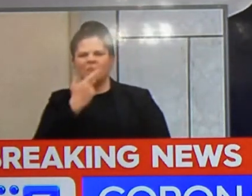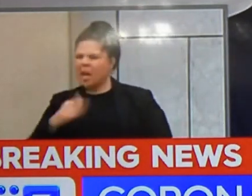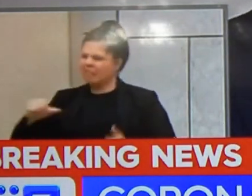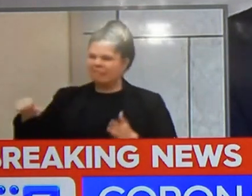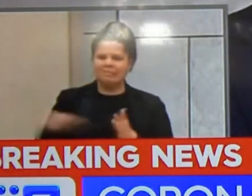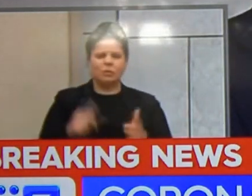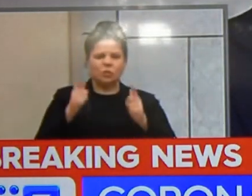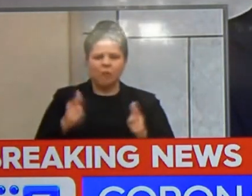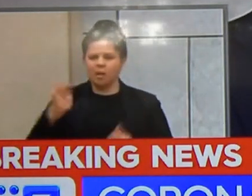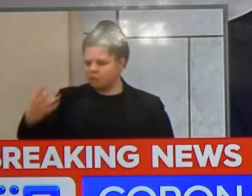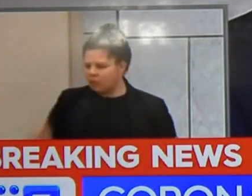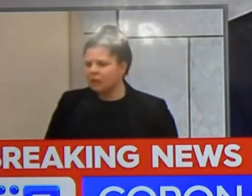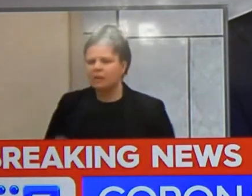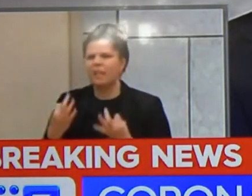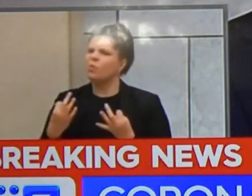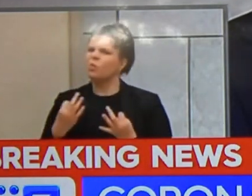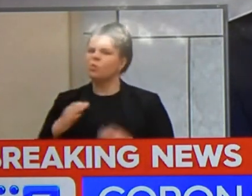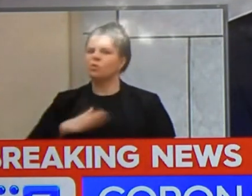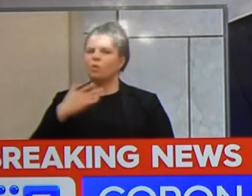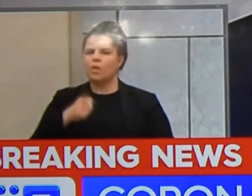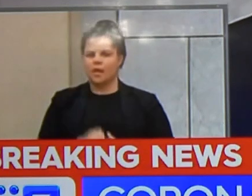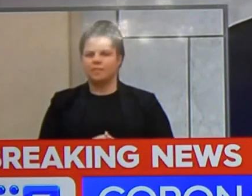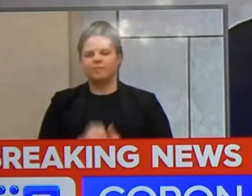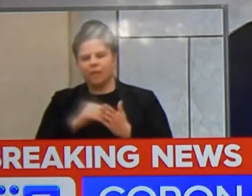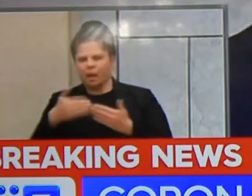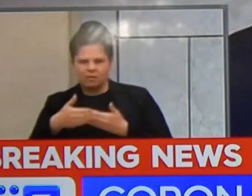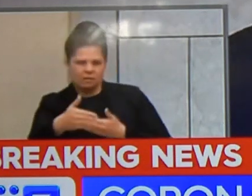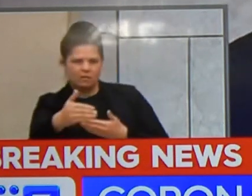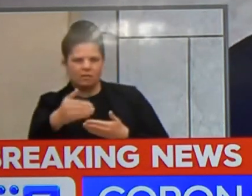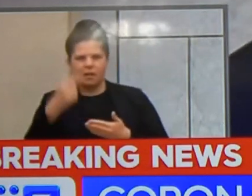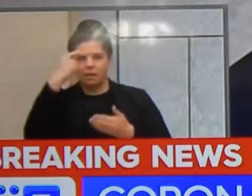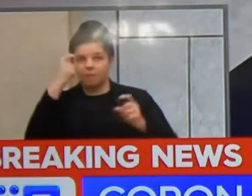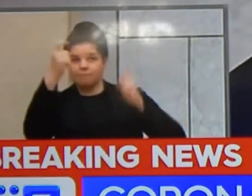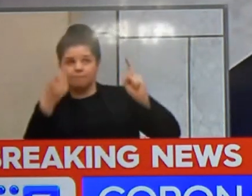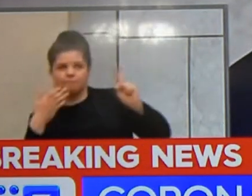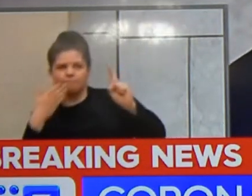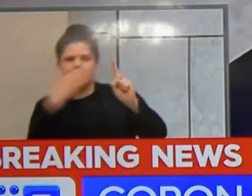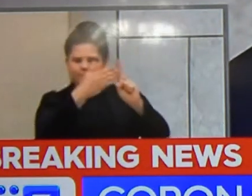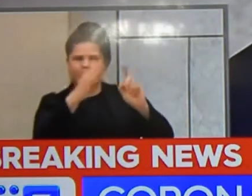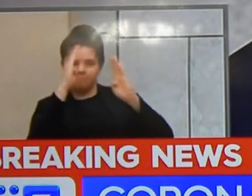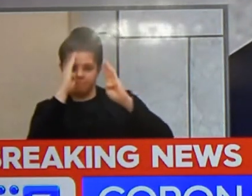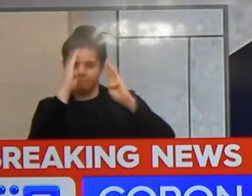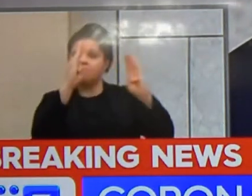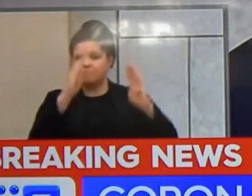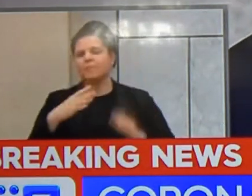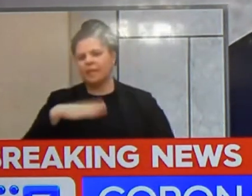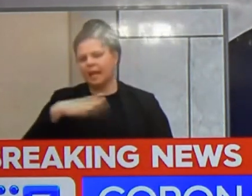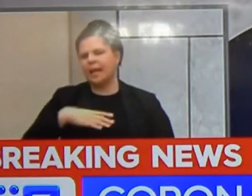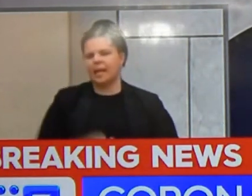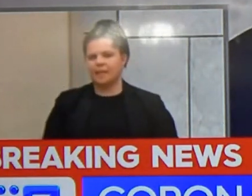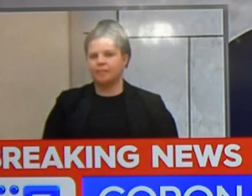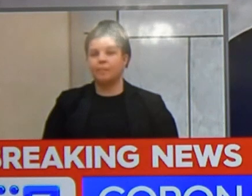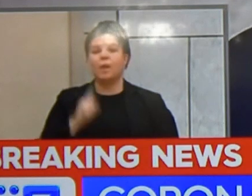This is the road ahead. This is the road that we're making into this virus. But the